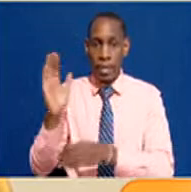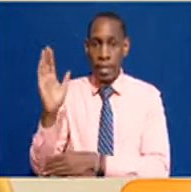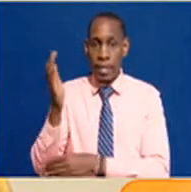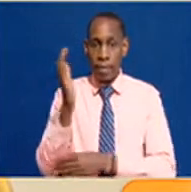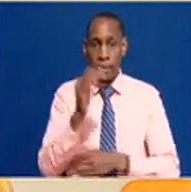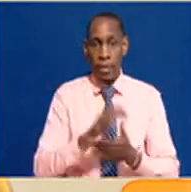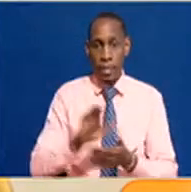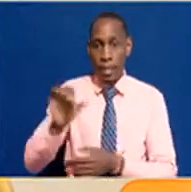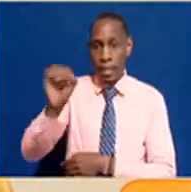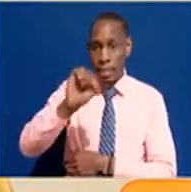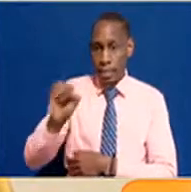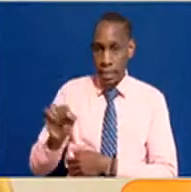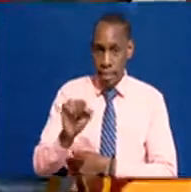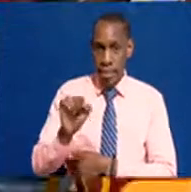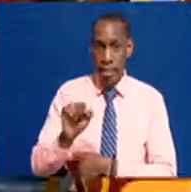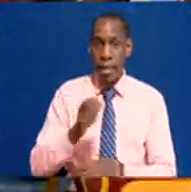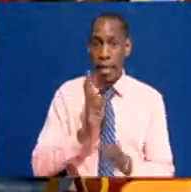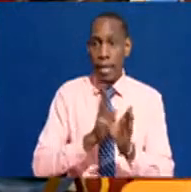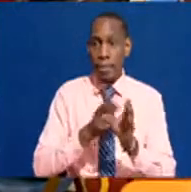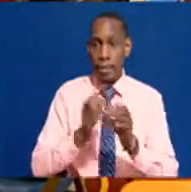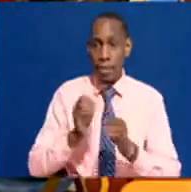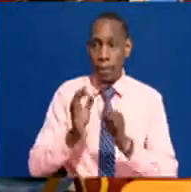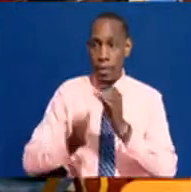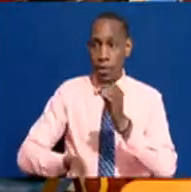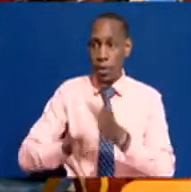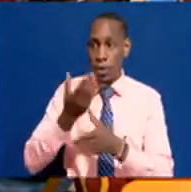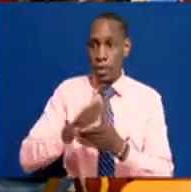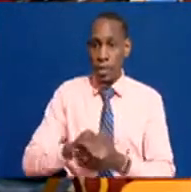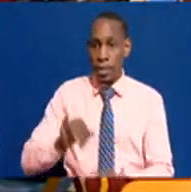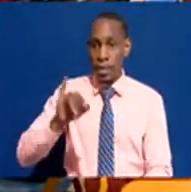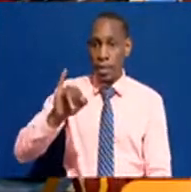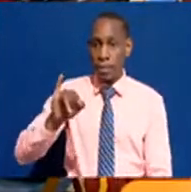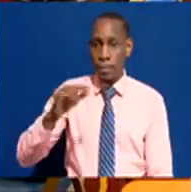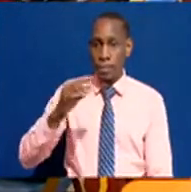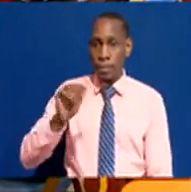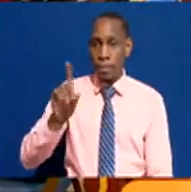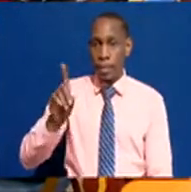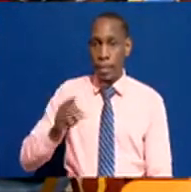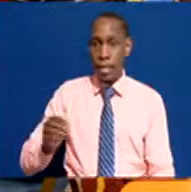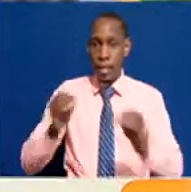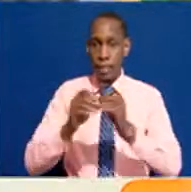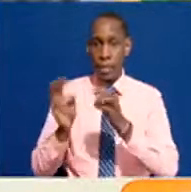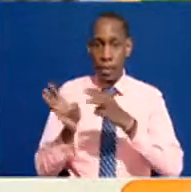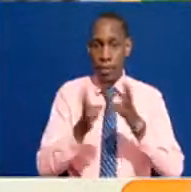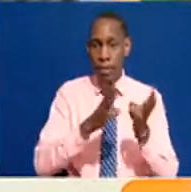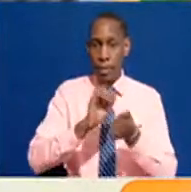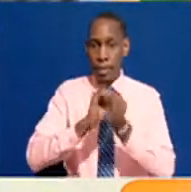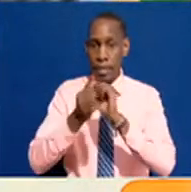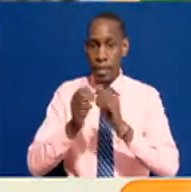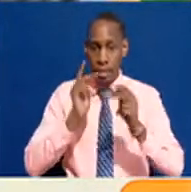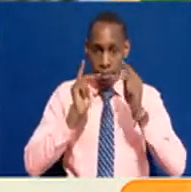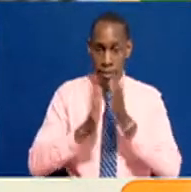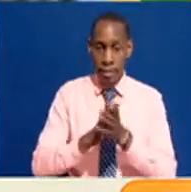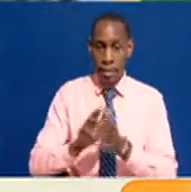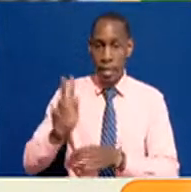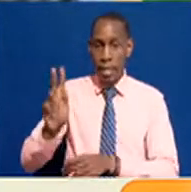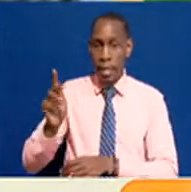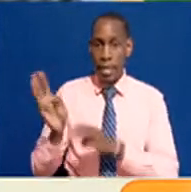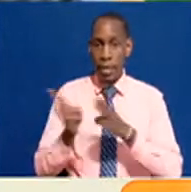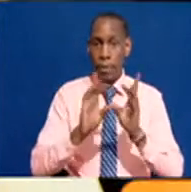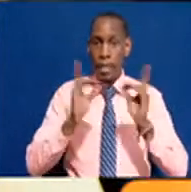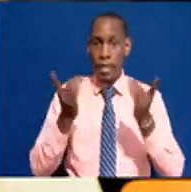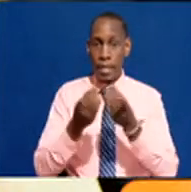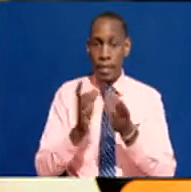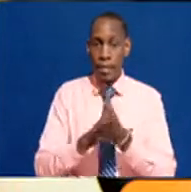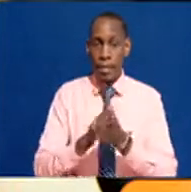Cabinet Secretary Soipan Tuya, who attended the official opening of the IGAD Forum on Climate Change Outlook, says that the Kenya Meteorological Department